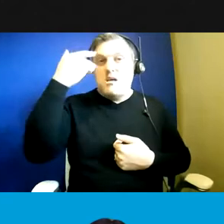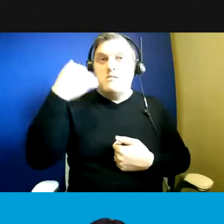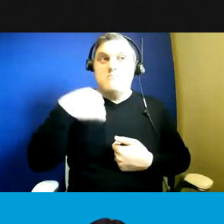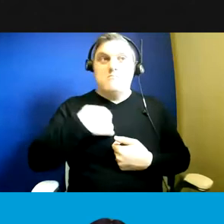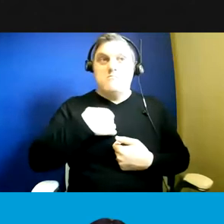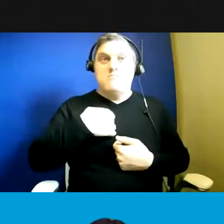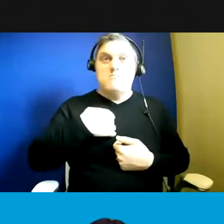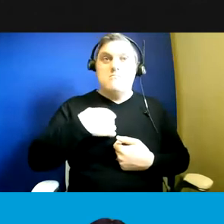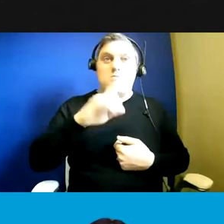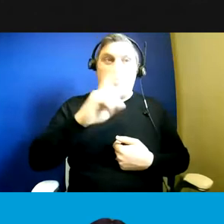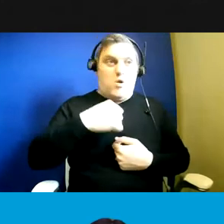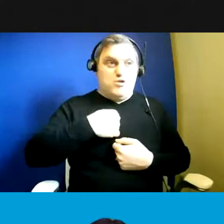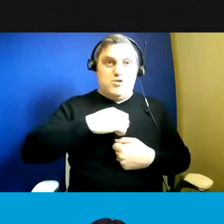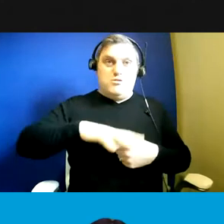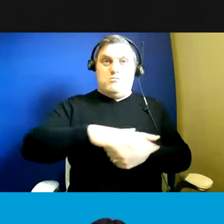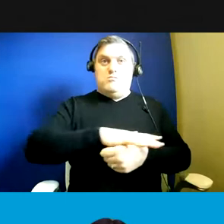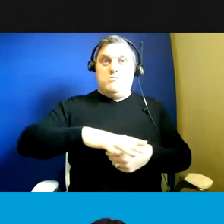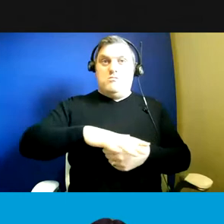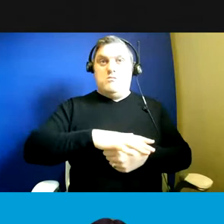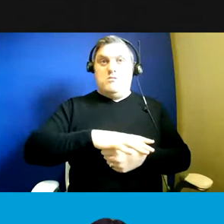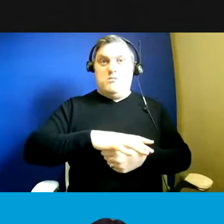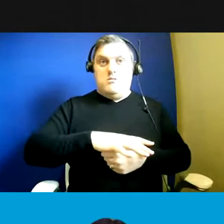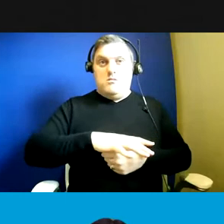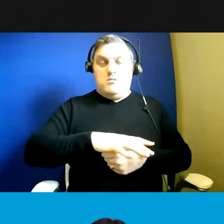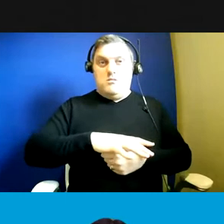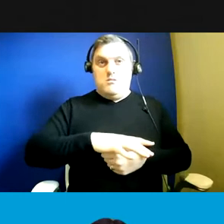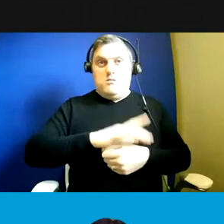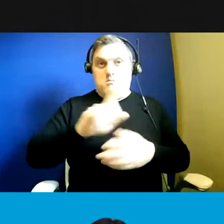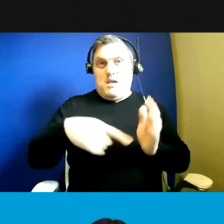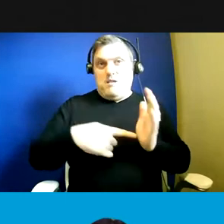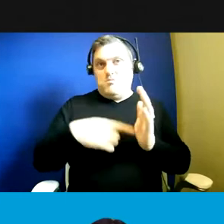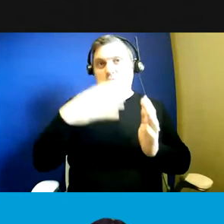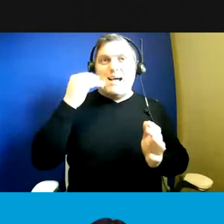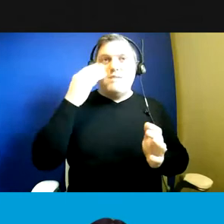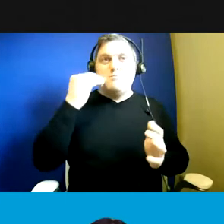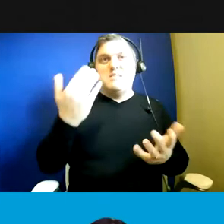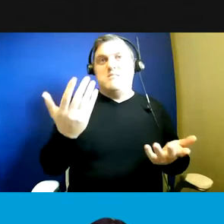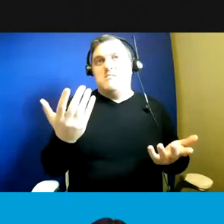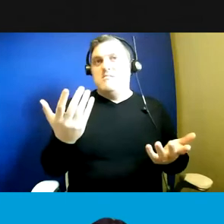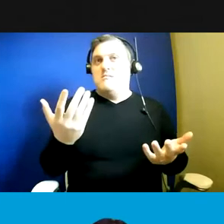condition or potential condition about diabetes, how to